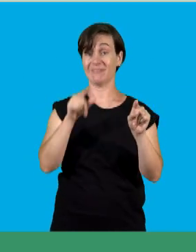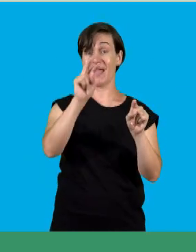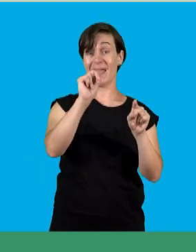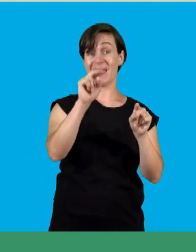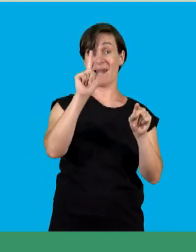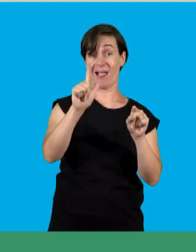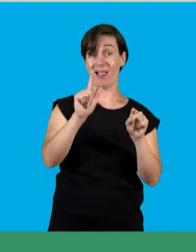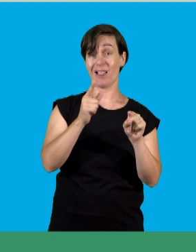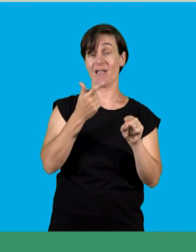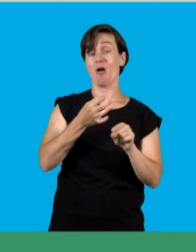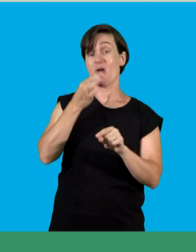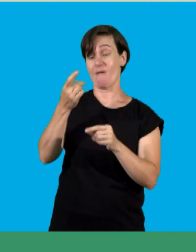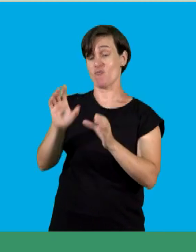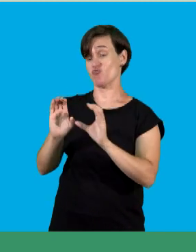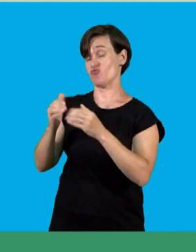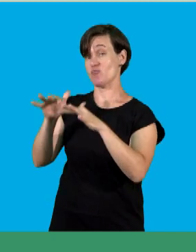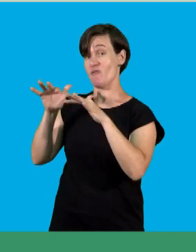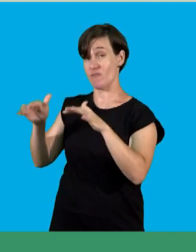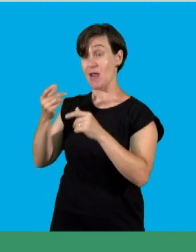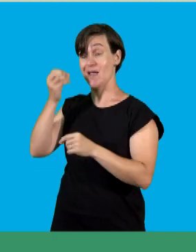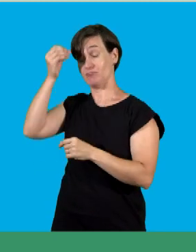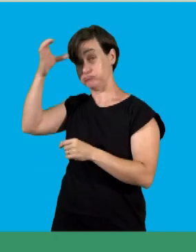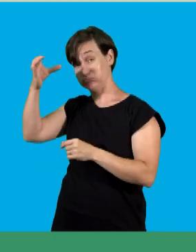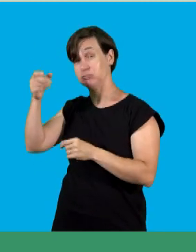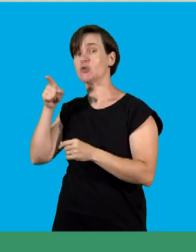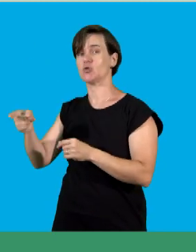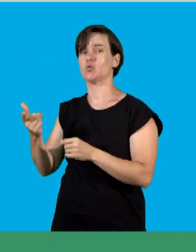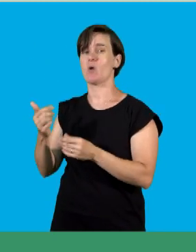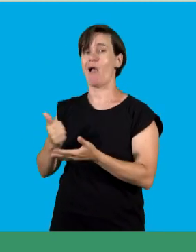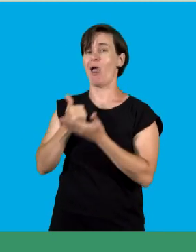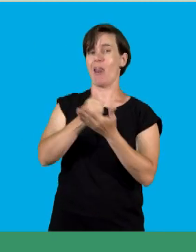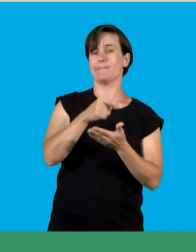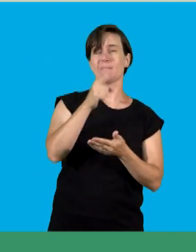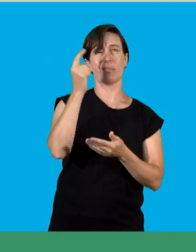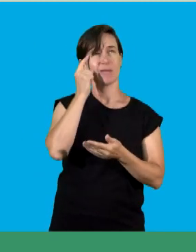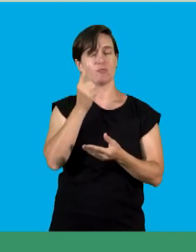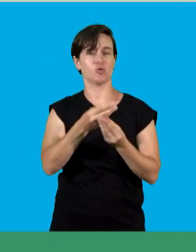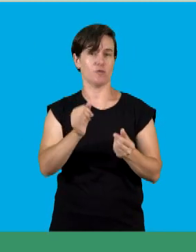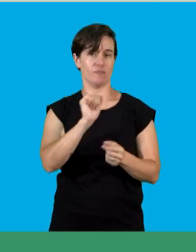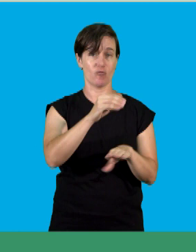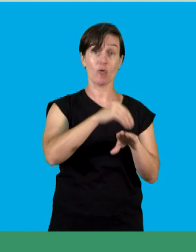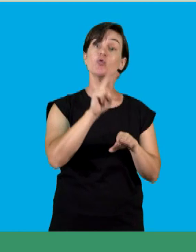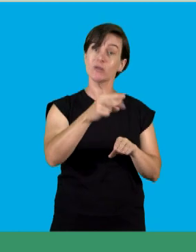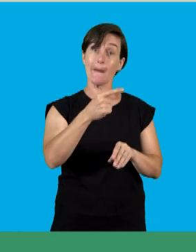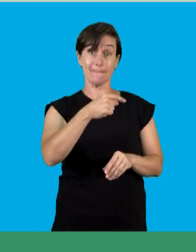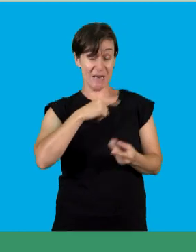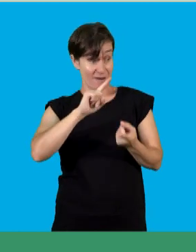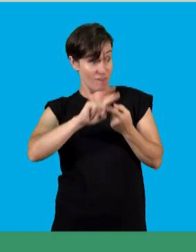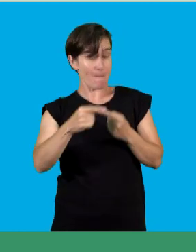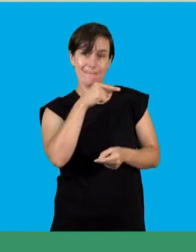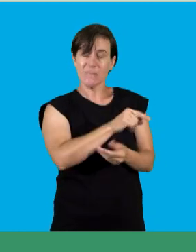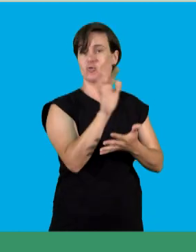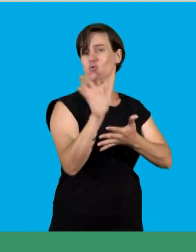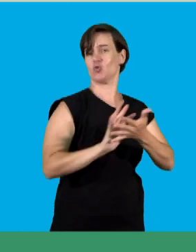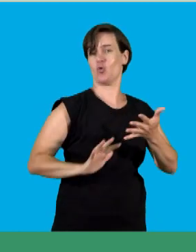of experts to come up with a solution to their problem. I hope you can see that this was taken directly as is. Nothing